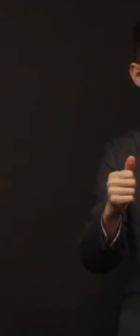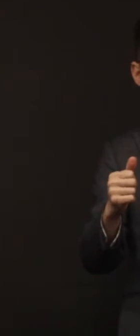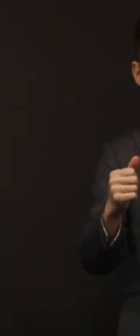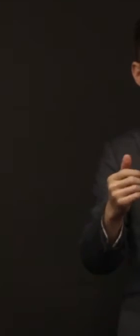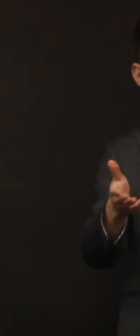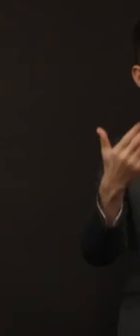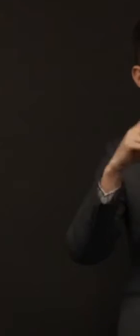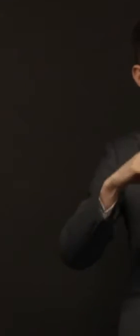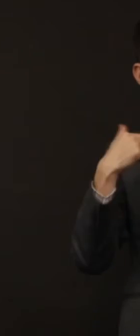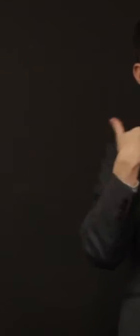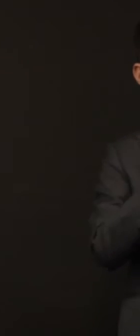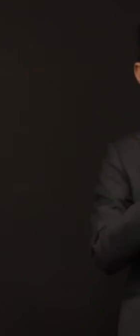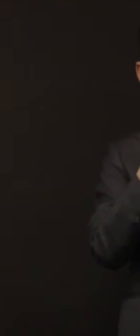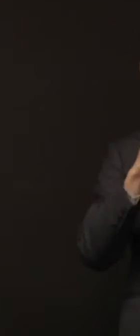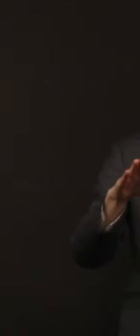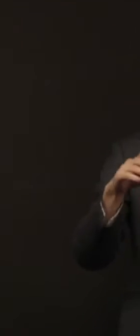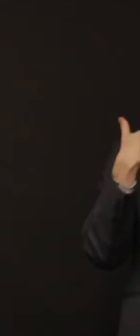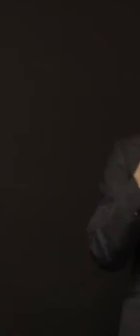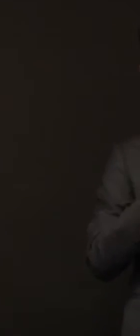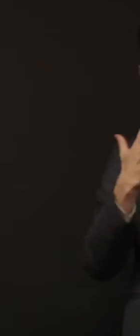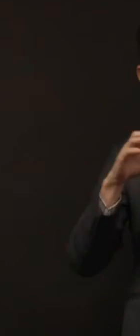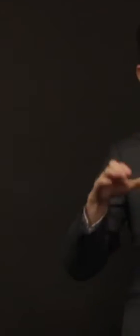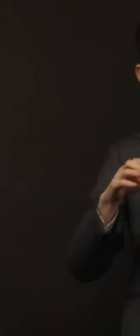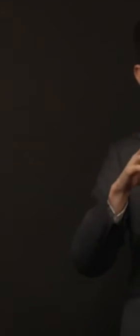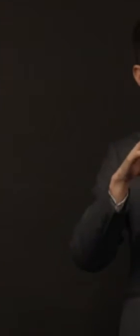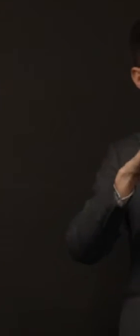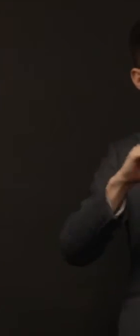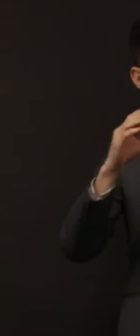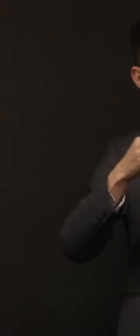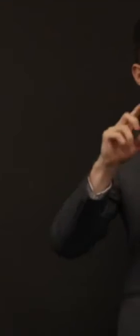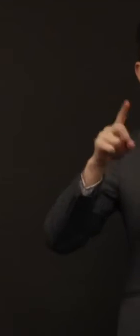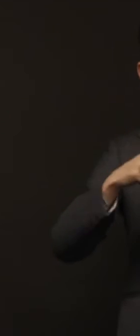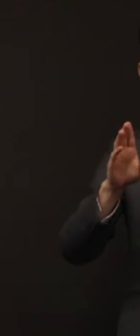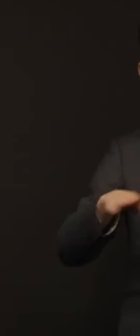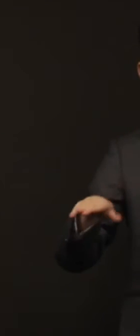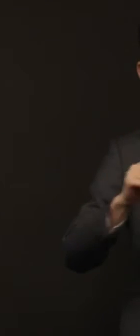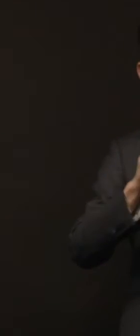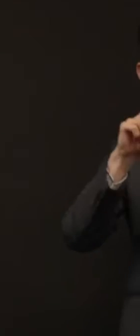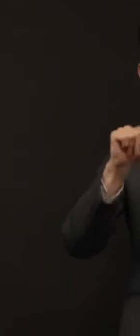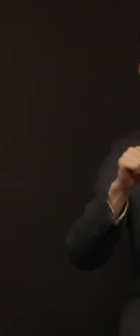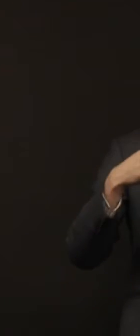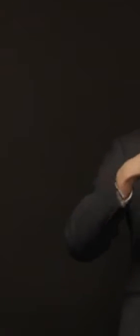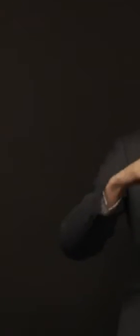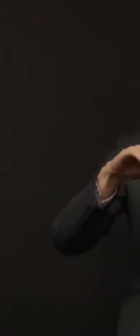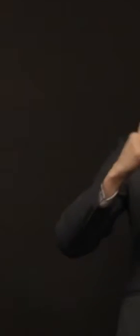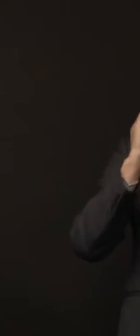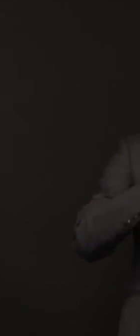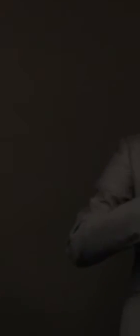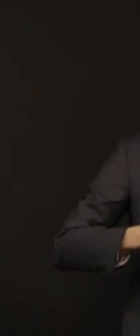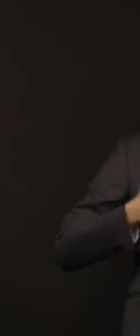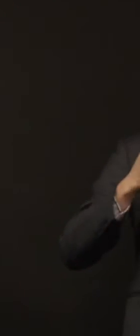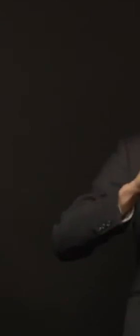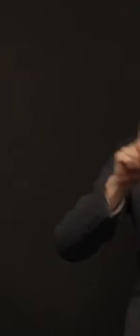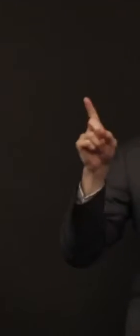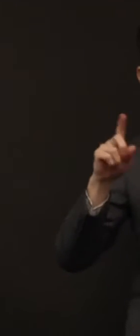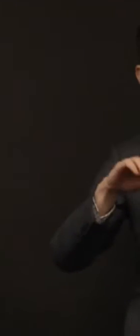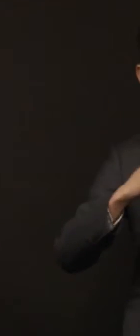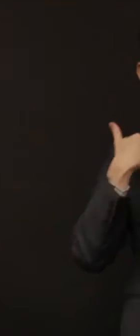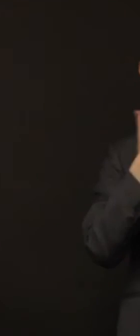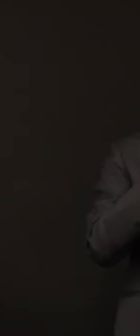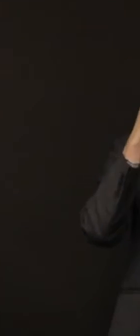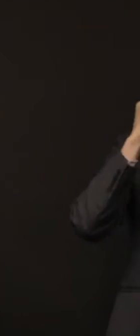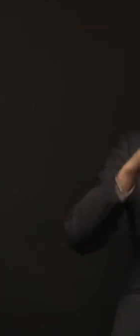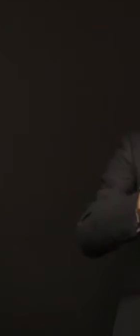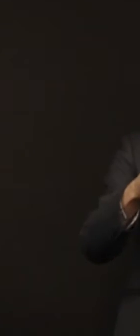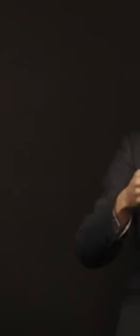and said, we'd like to do some stories about young people with disabilities and how their lives are different and how their lives are challenged. And so